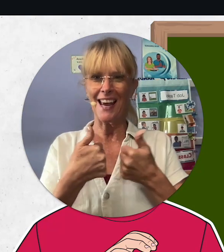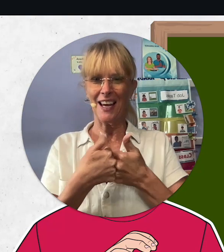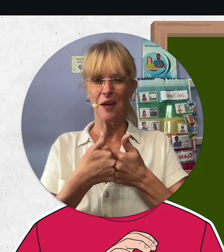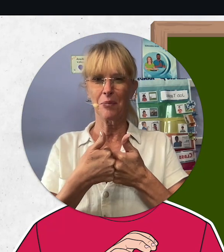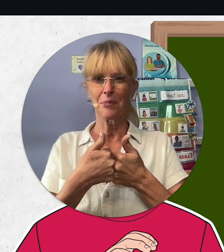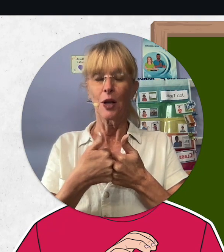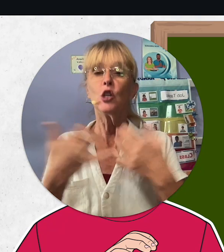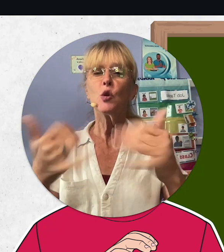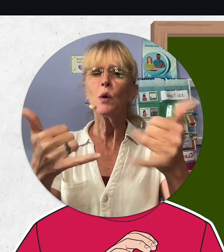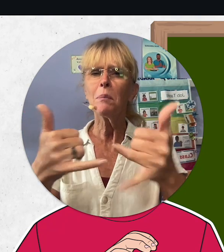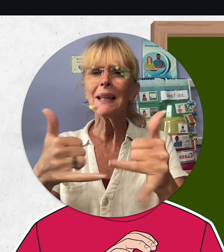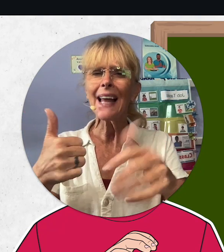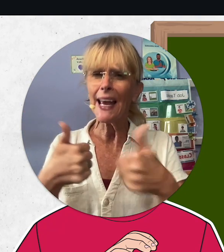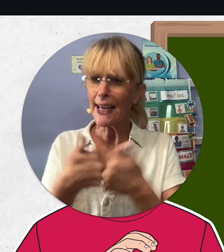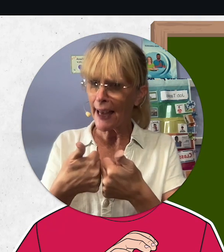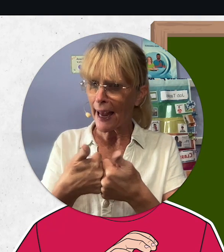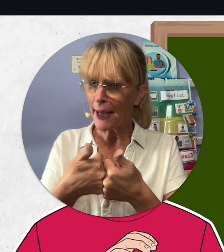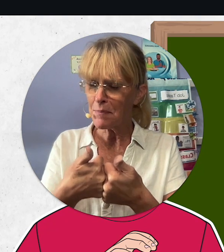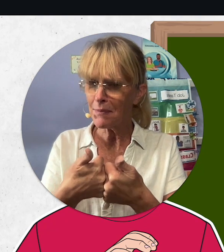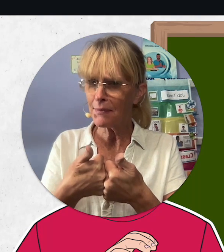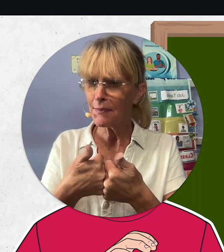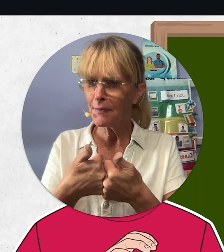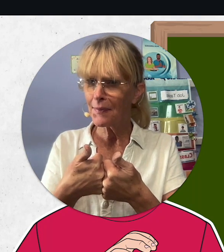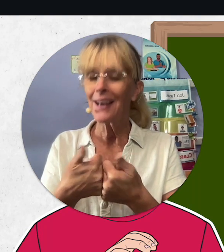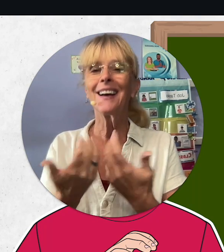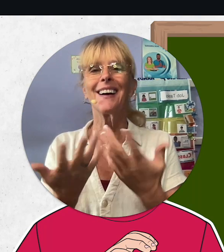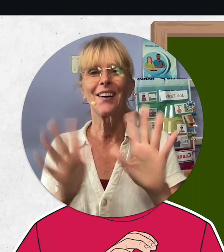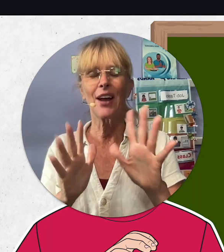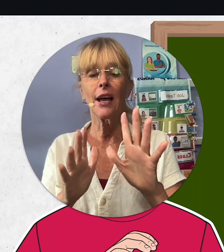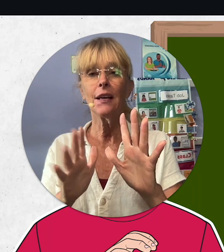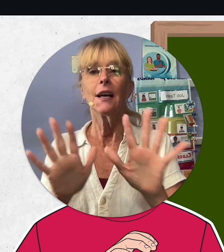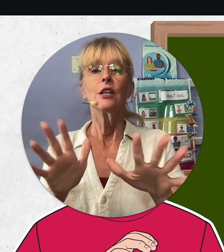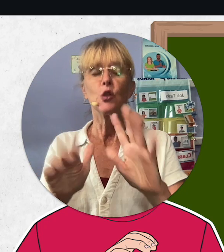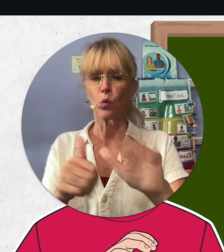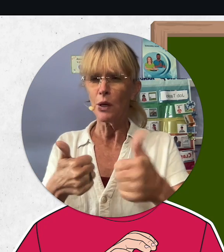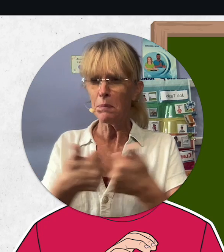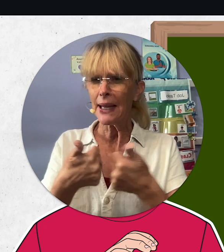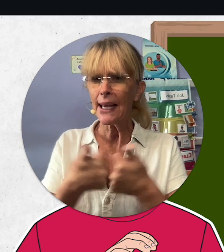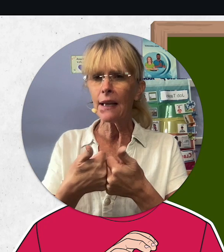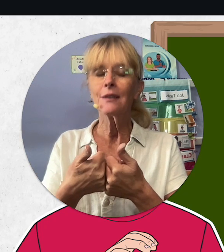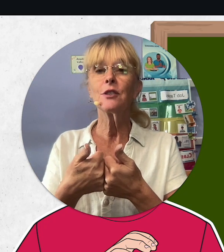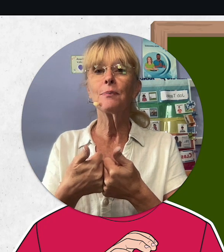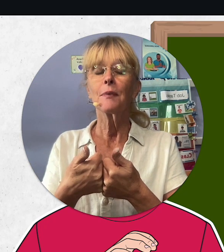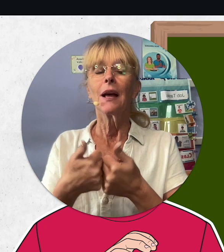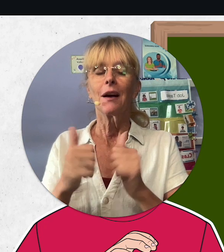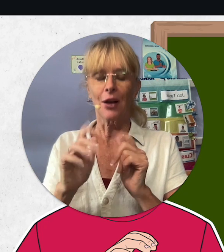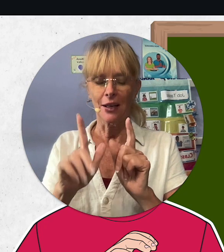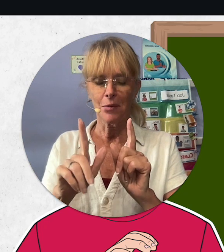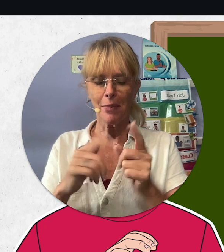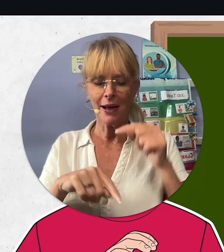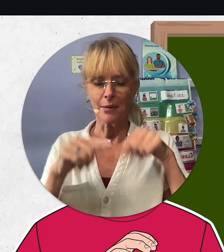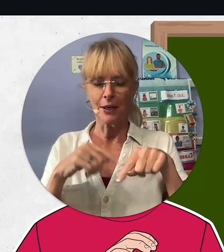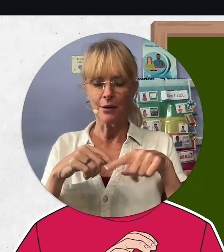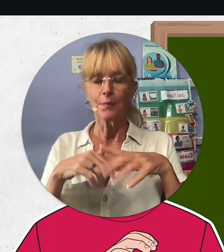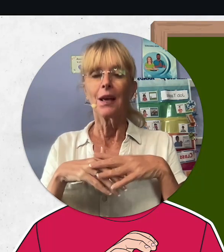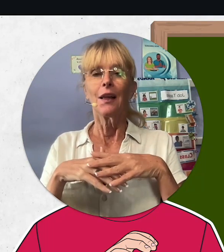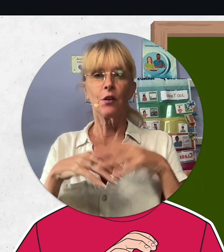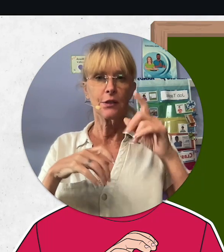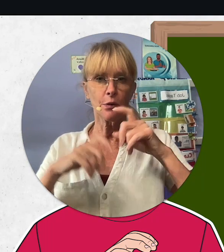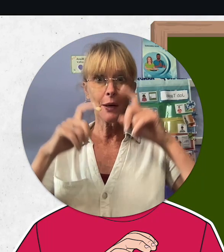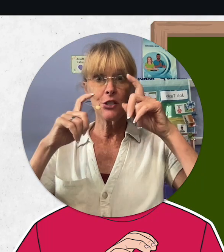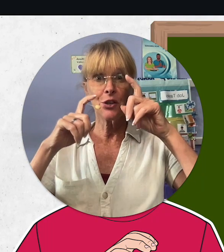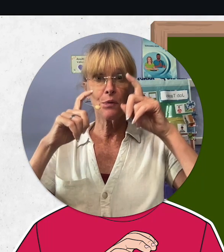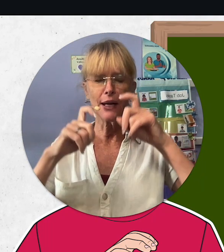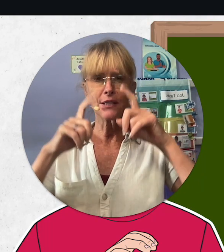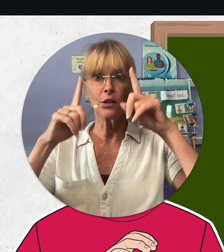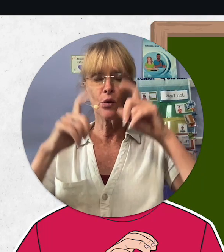a game. Do you want to play a game? Okay? Do you want to play? Okay, let me back up here. There are